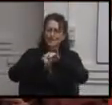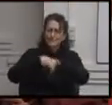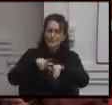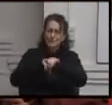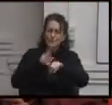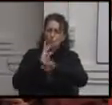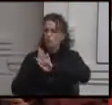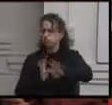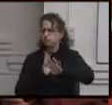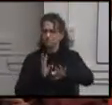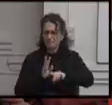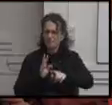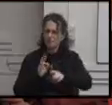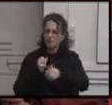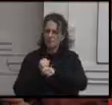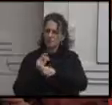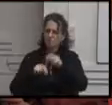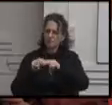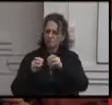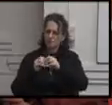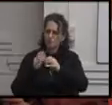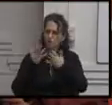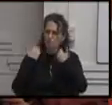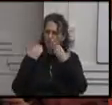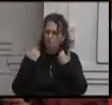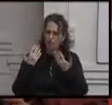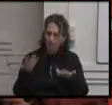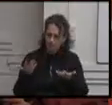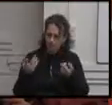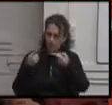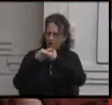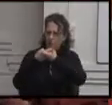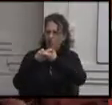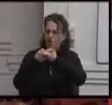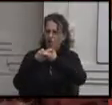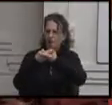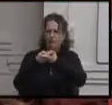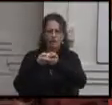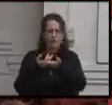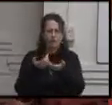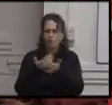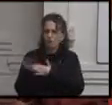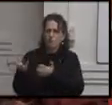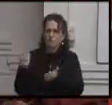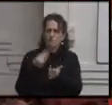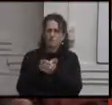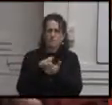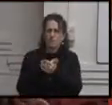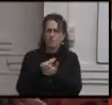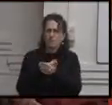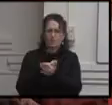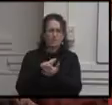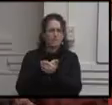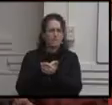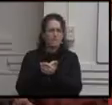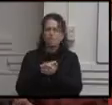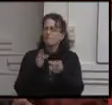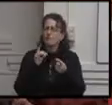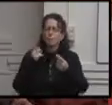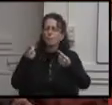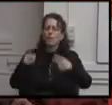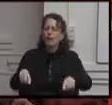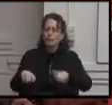this situation resulted because of a decision to strike or eliminate the building of a